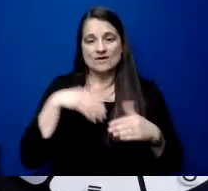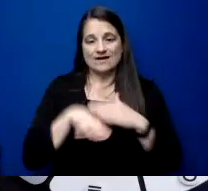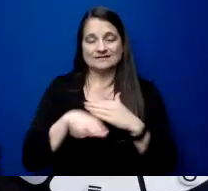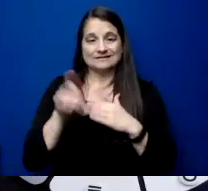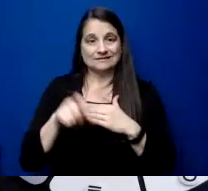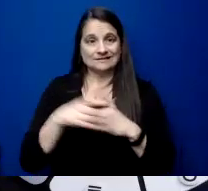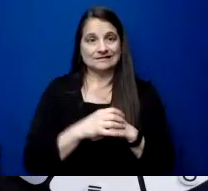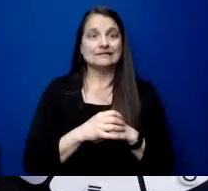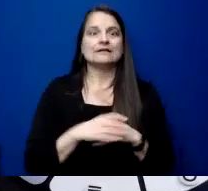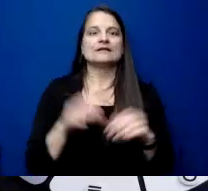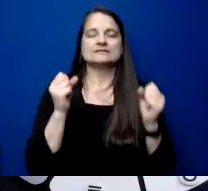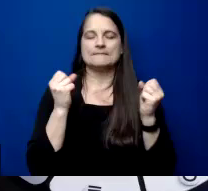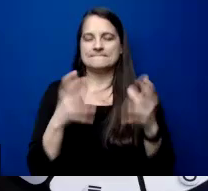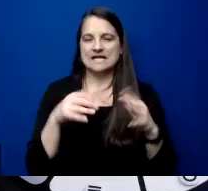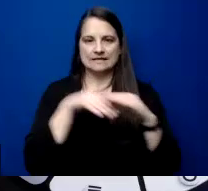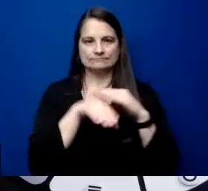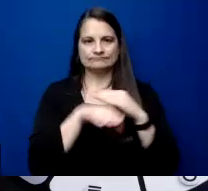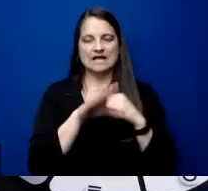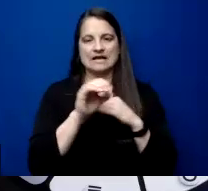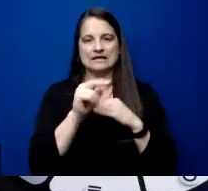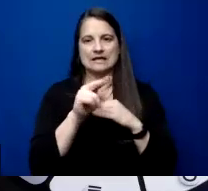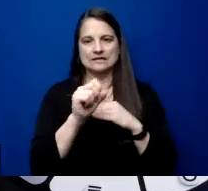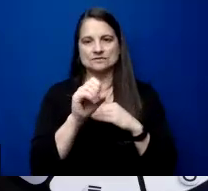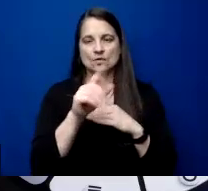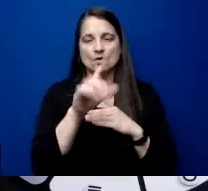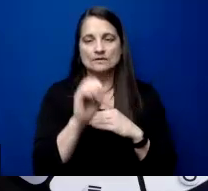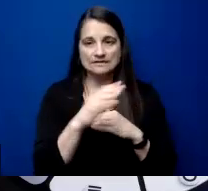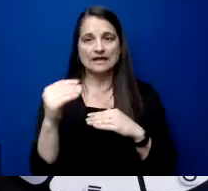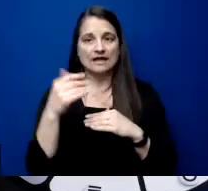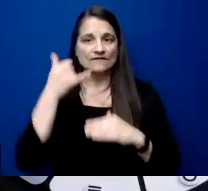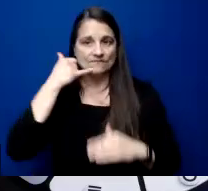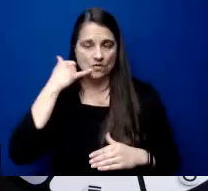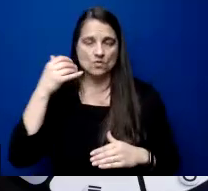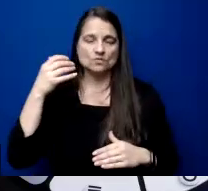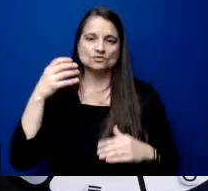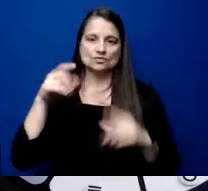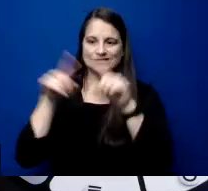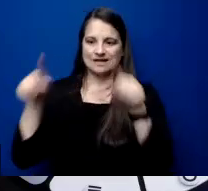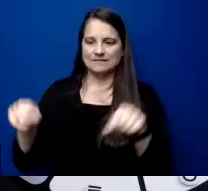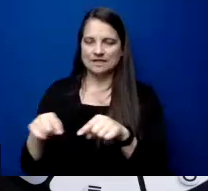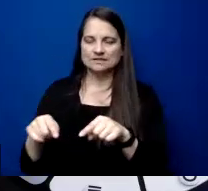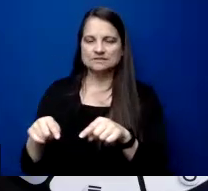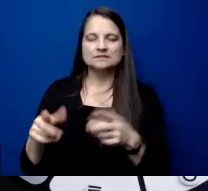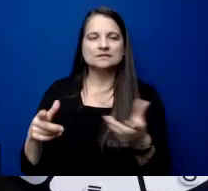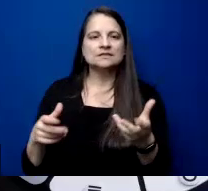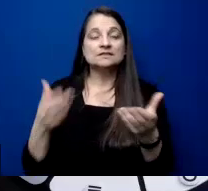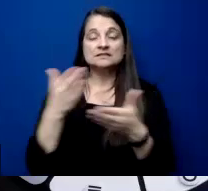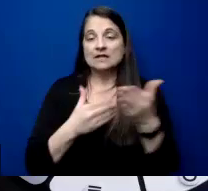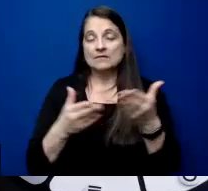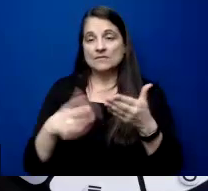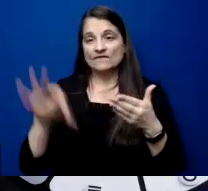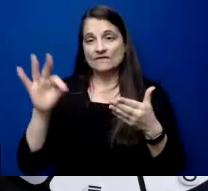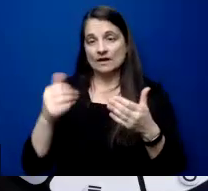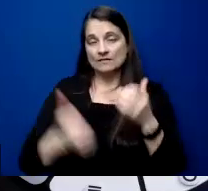accessibility features on consoles as well as phones and tablets. Some of the different types of features that you can find on